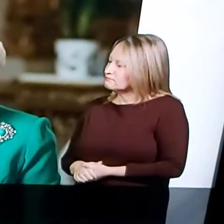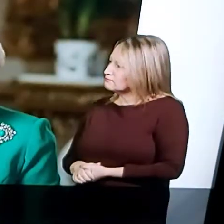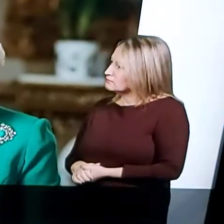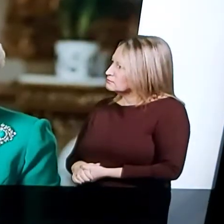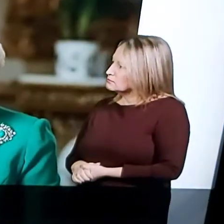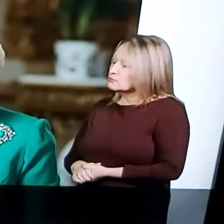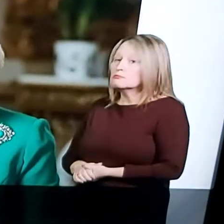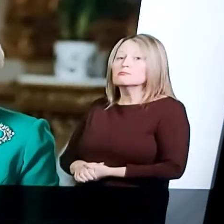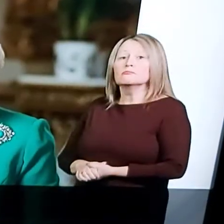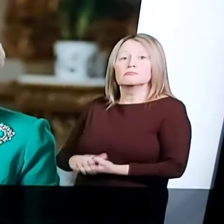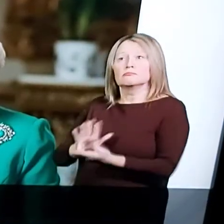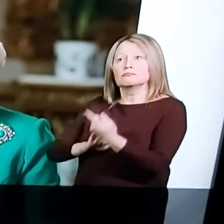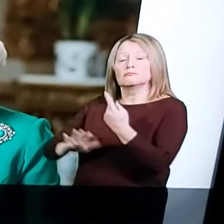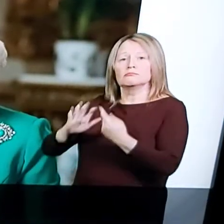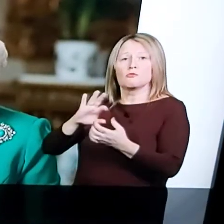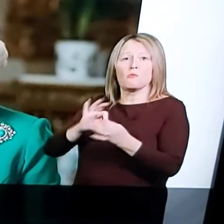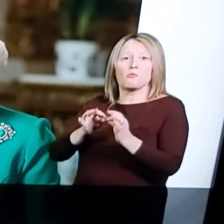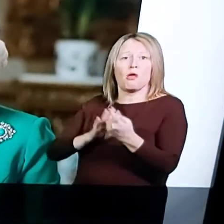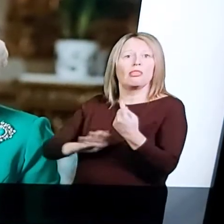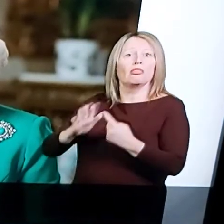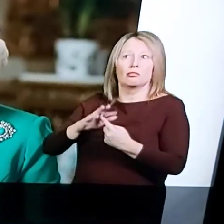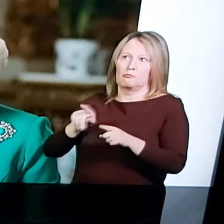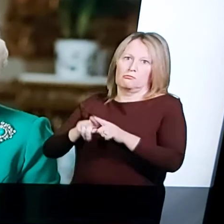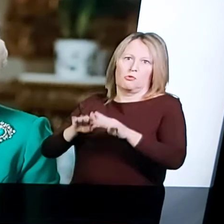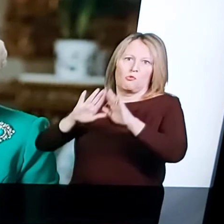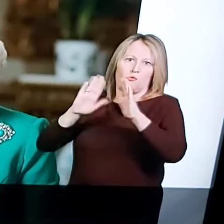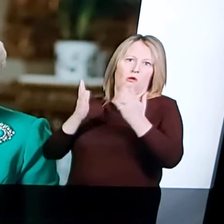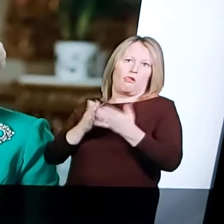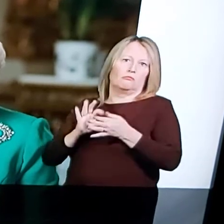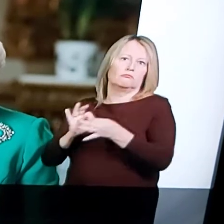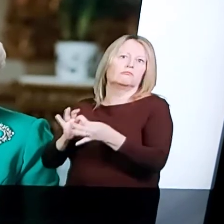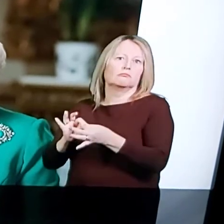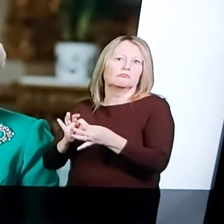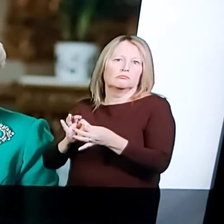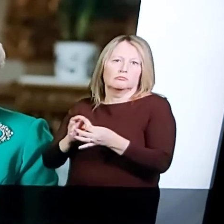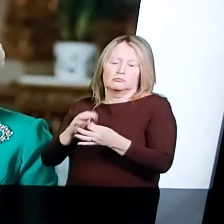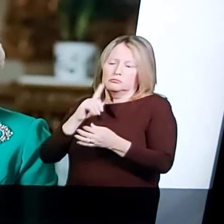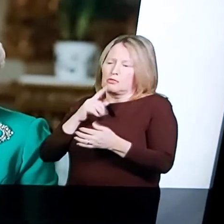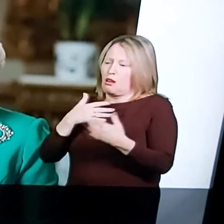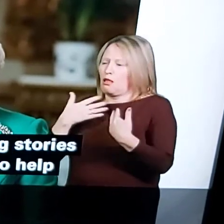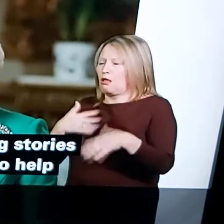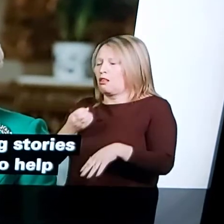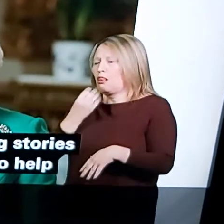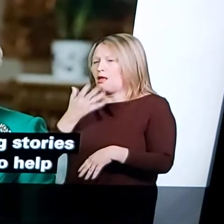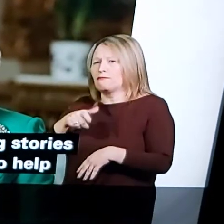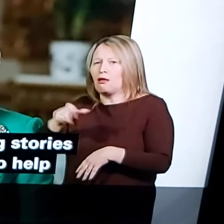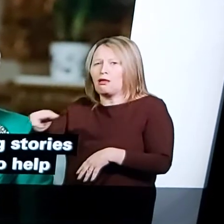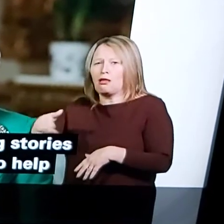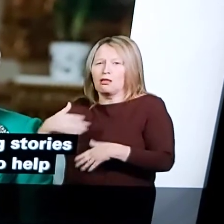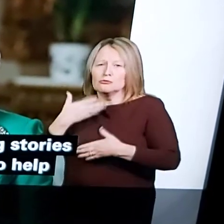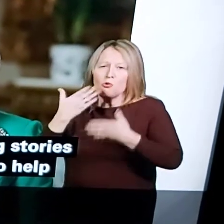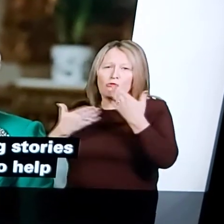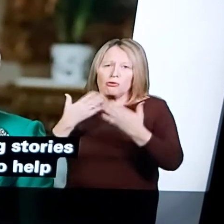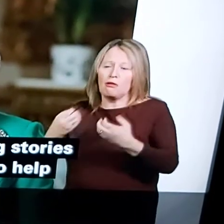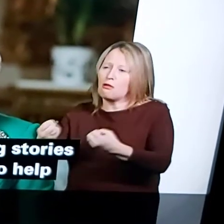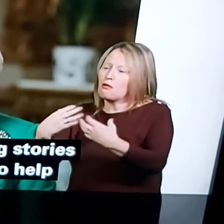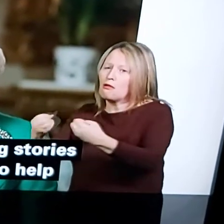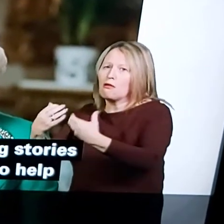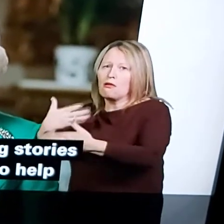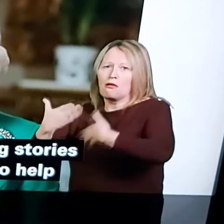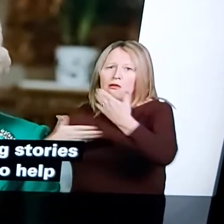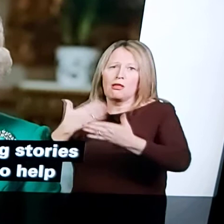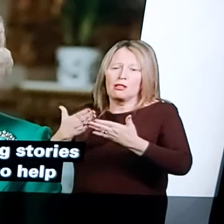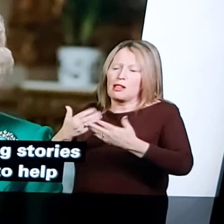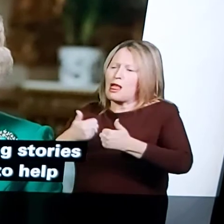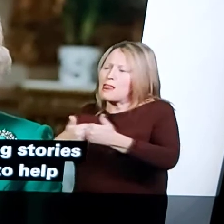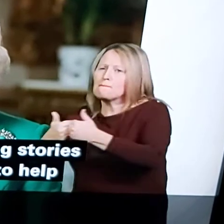Across the Commonwealth and around the world, we have seen heartwarming stories of people coming together to help others,